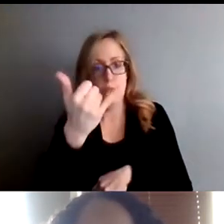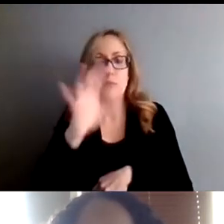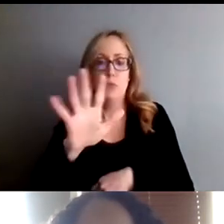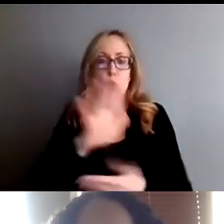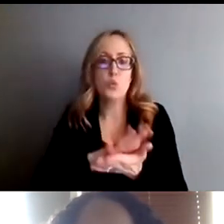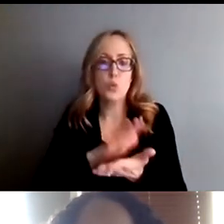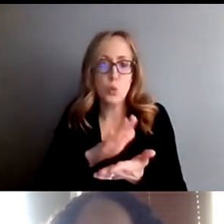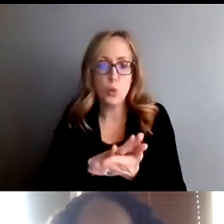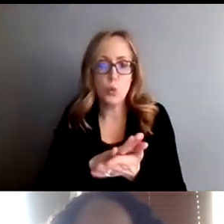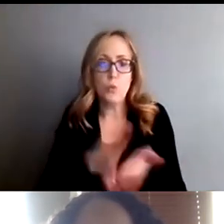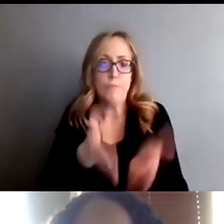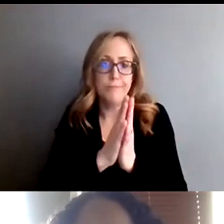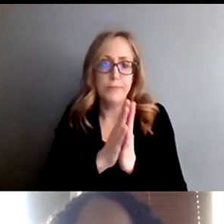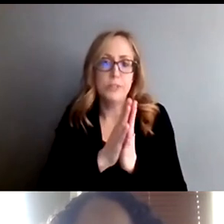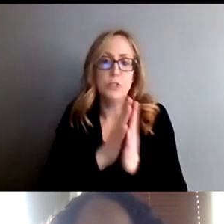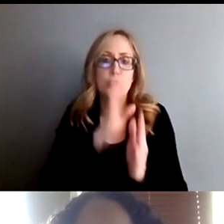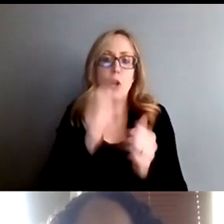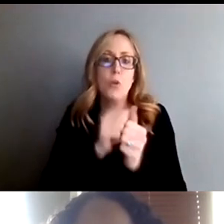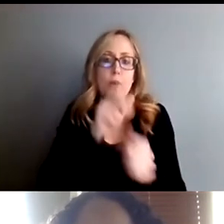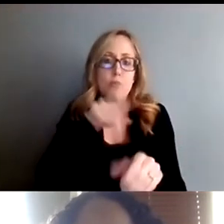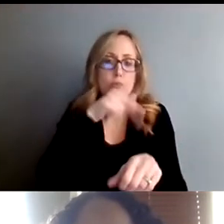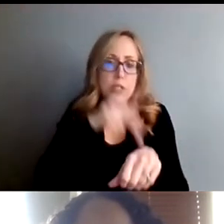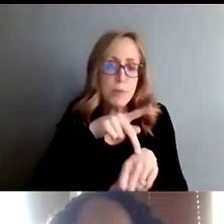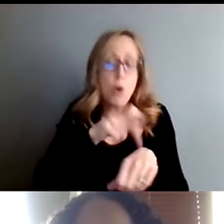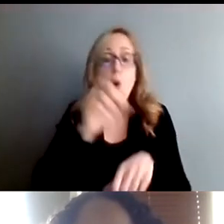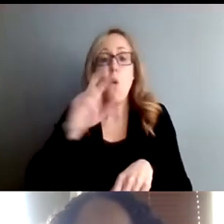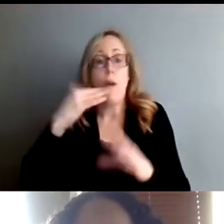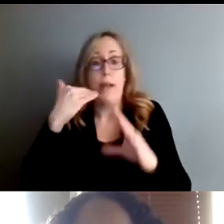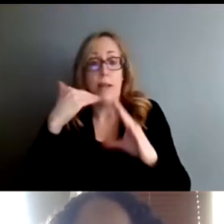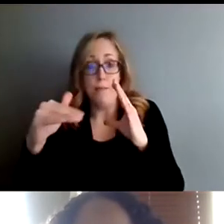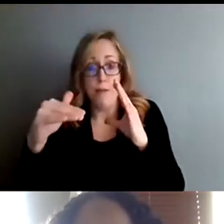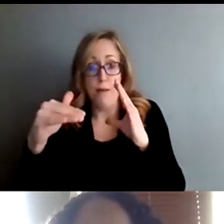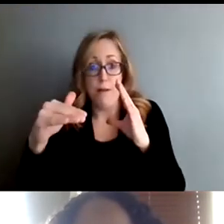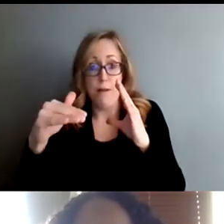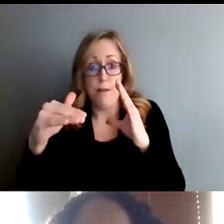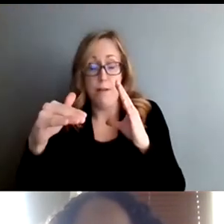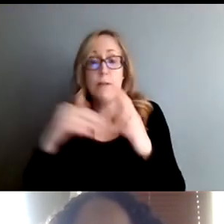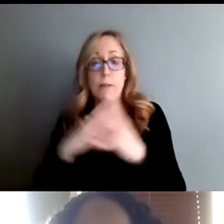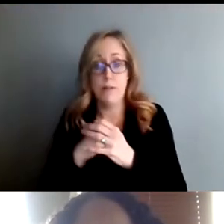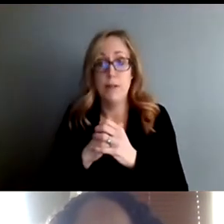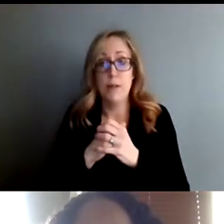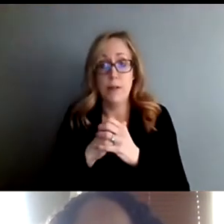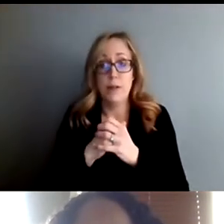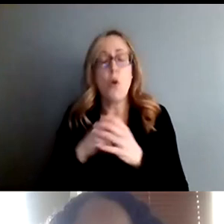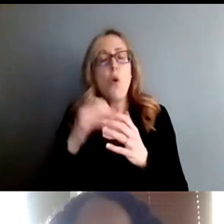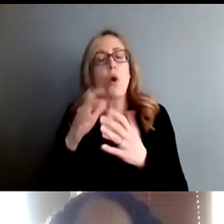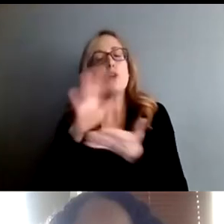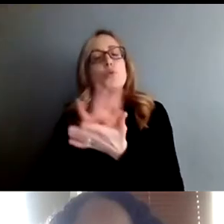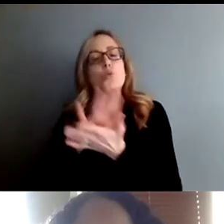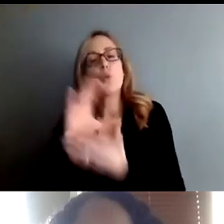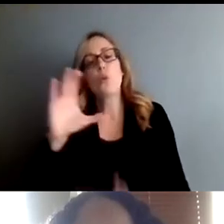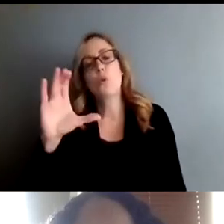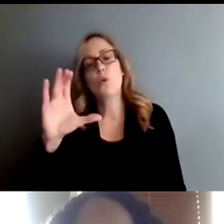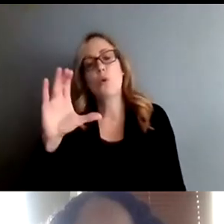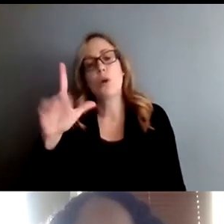speak to the principal or send them an email, certainly, or give the message to the school clerk as well, or the